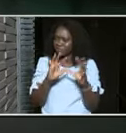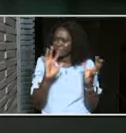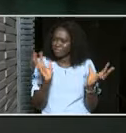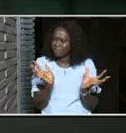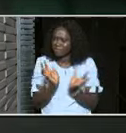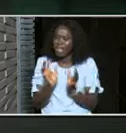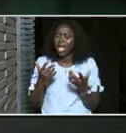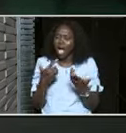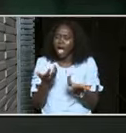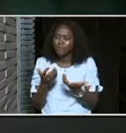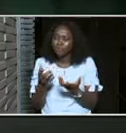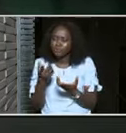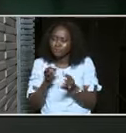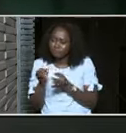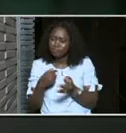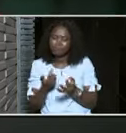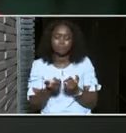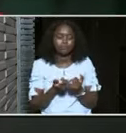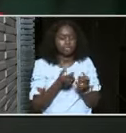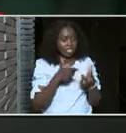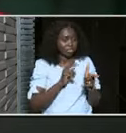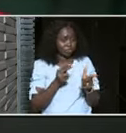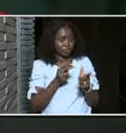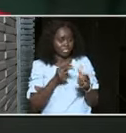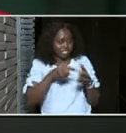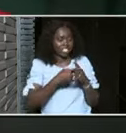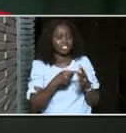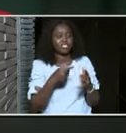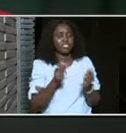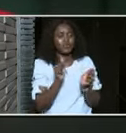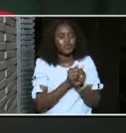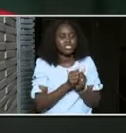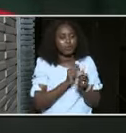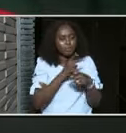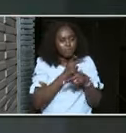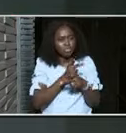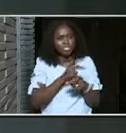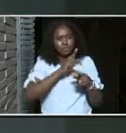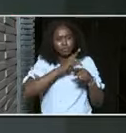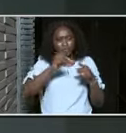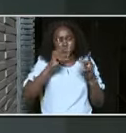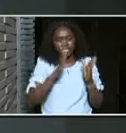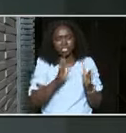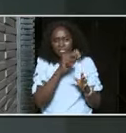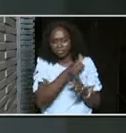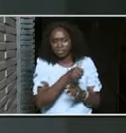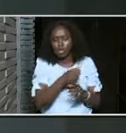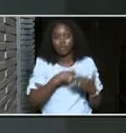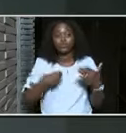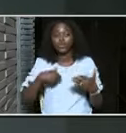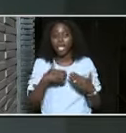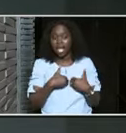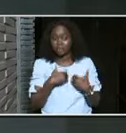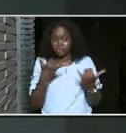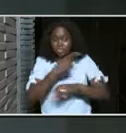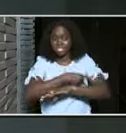you, let us start from producing the professional themselves. What we have today in all the areas, if you